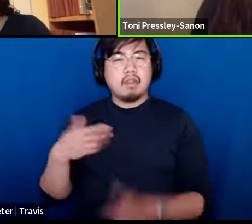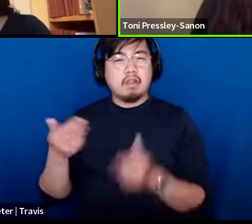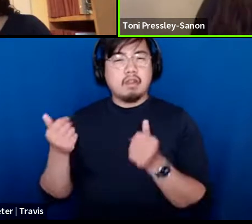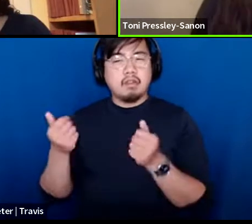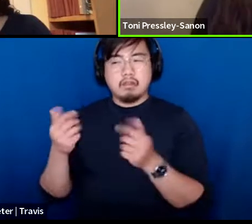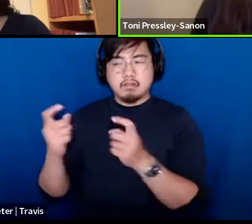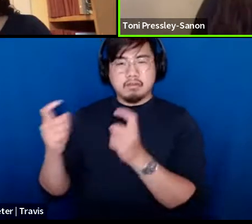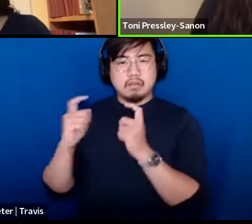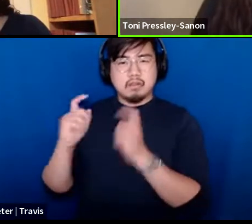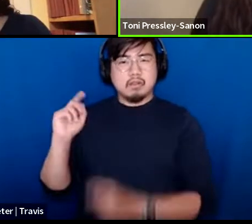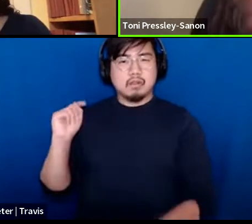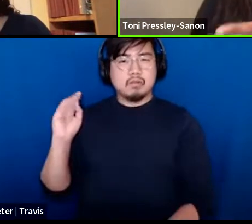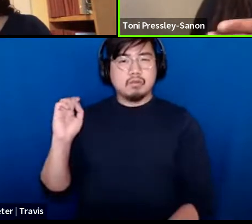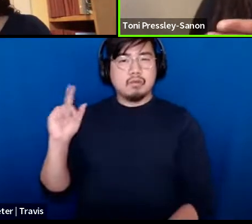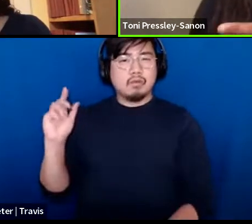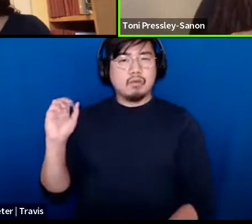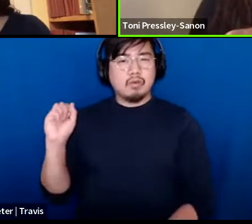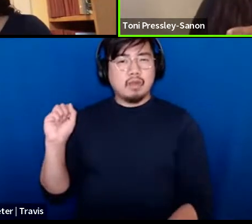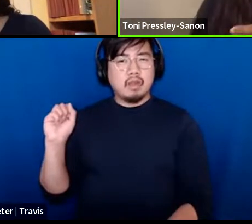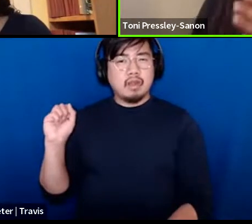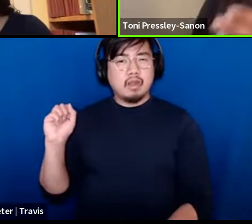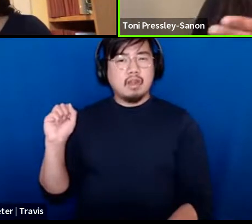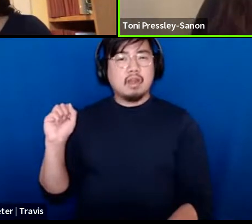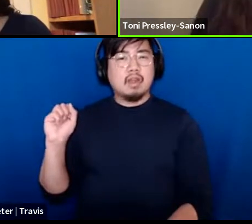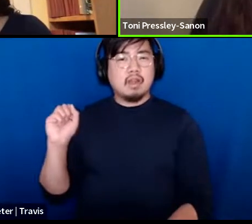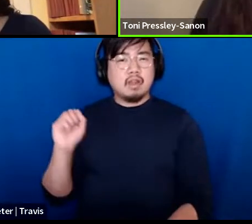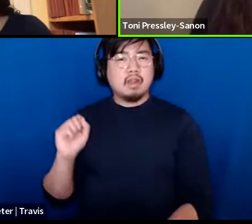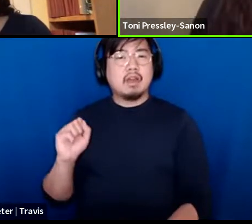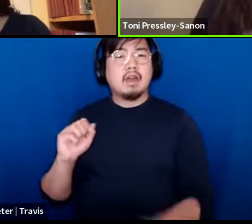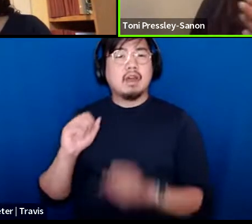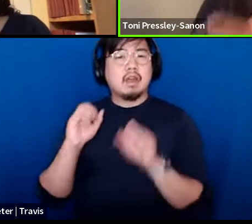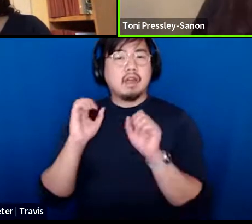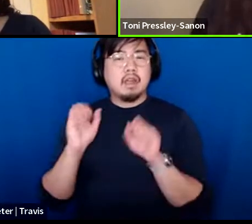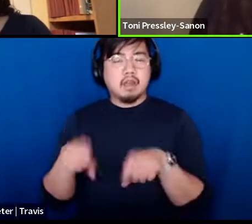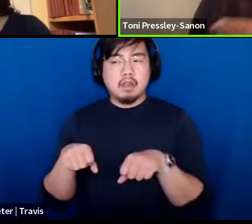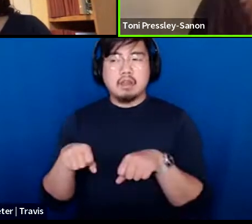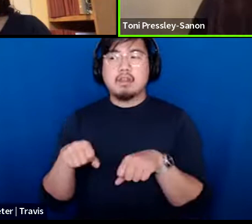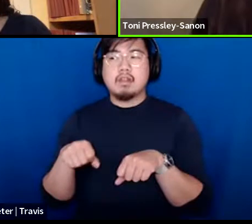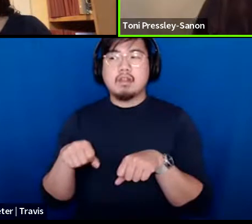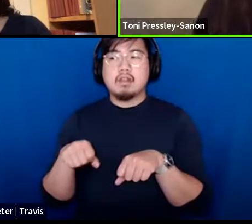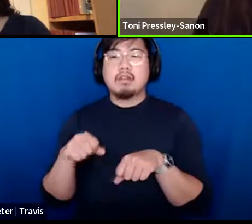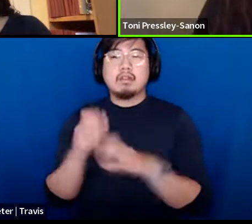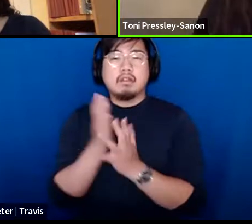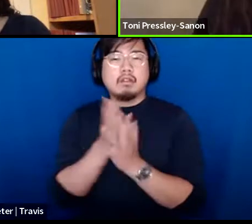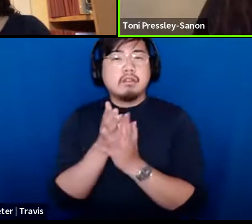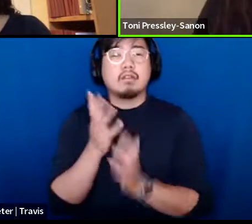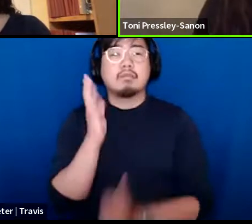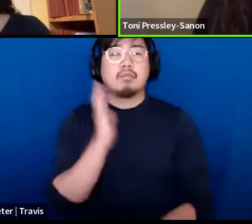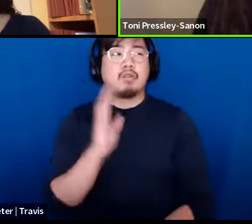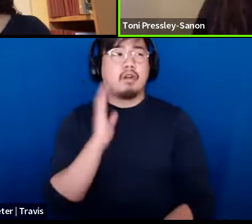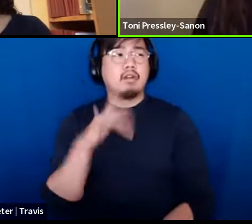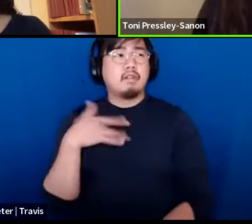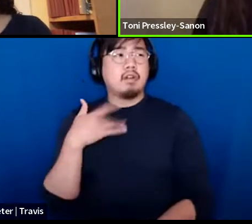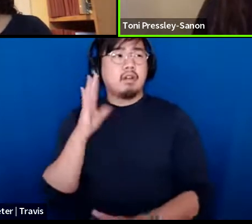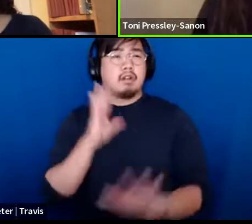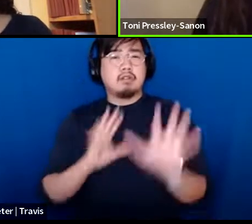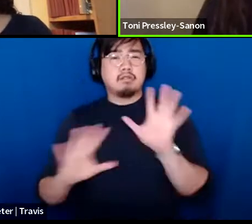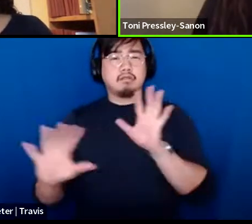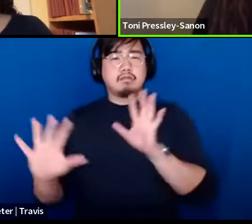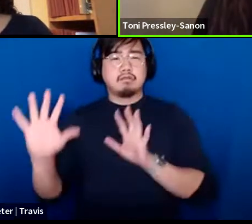traverse that kind of lake, whereas once it was an ocean. I guess I would say